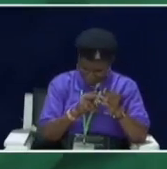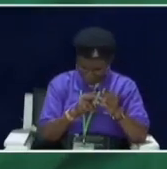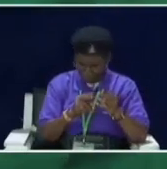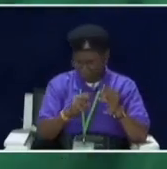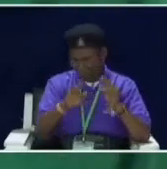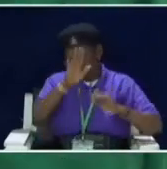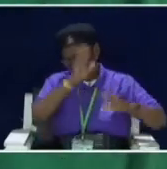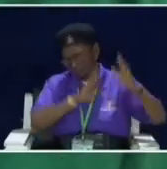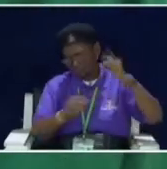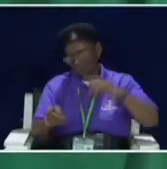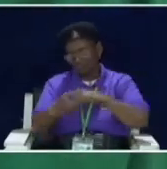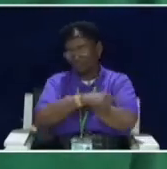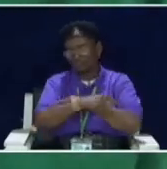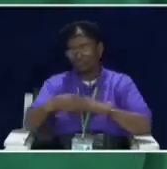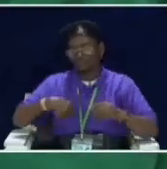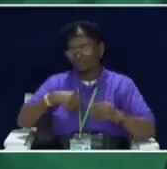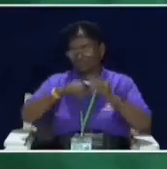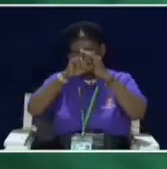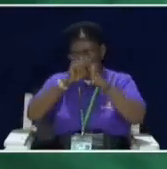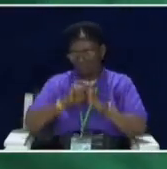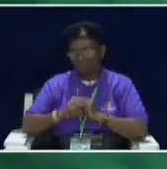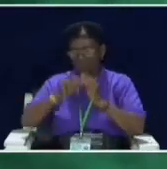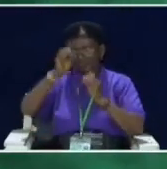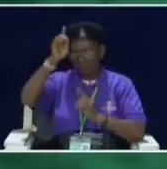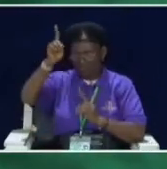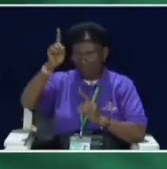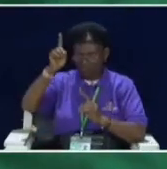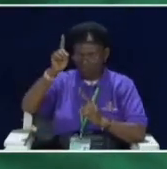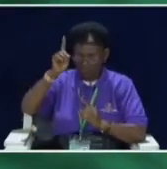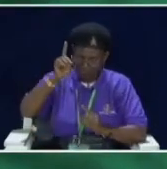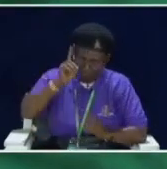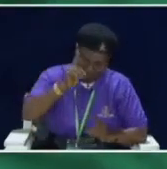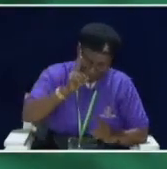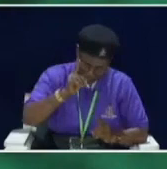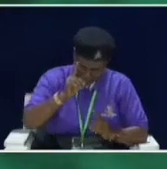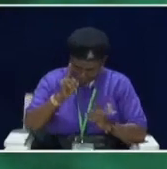Ancient of days, we worship you. The